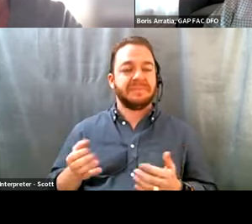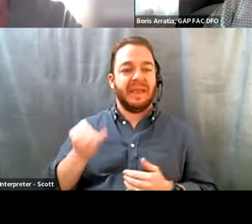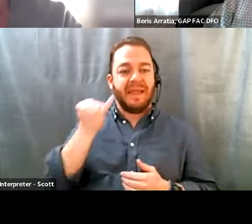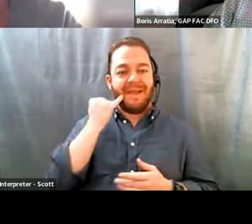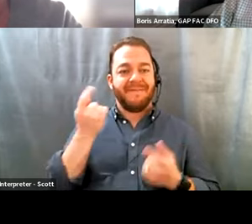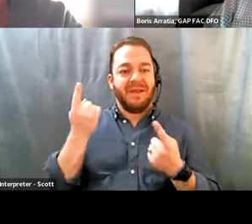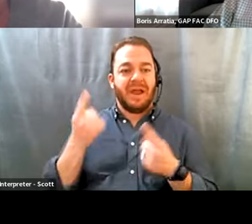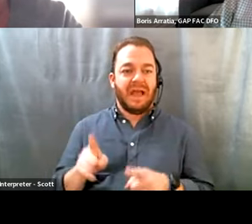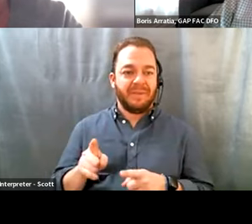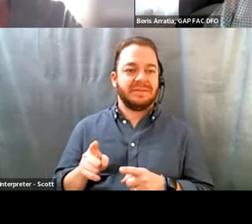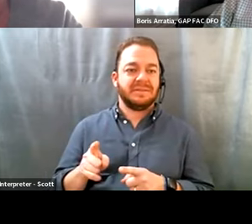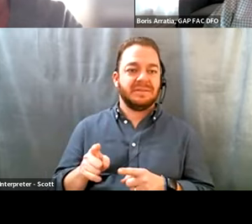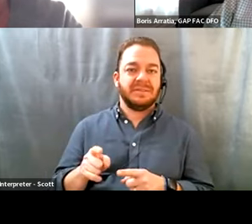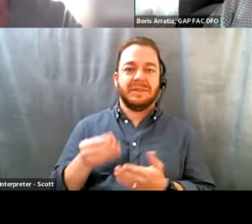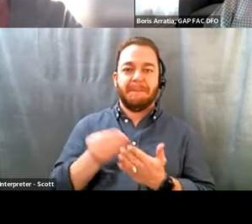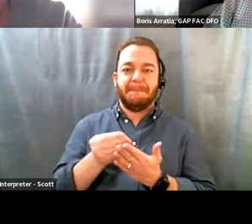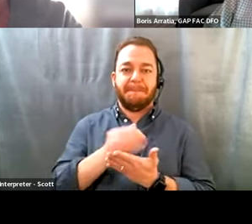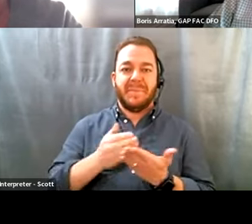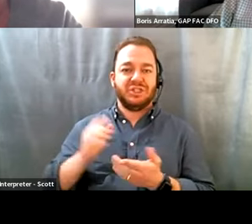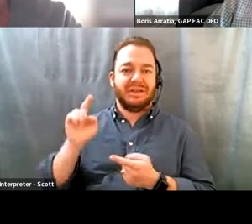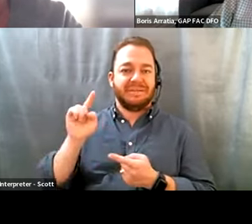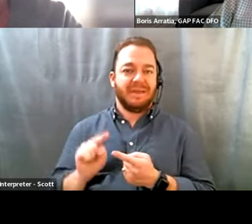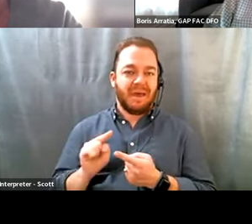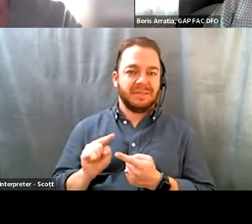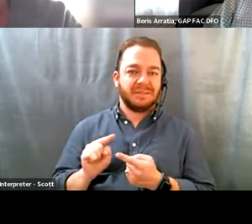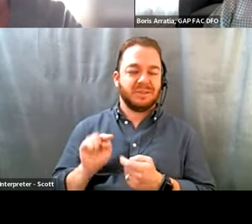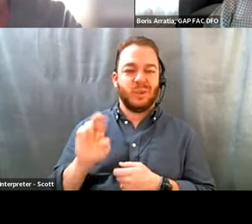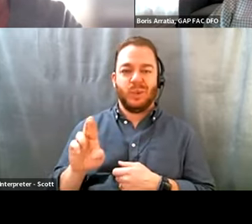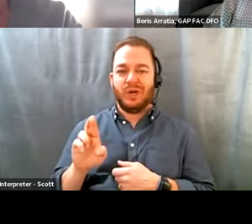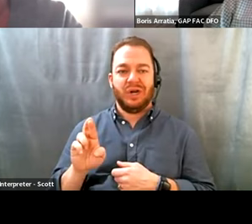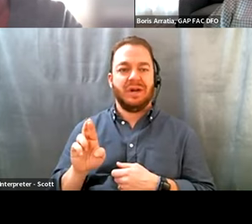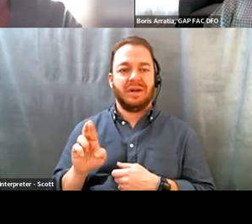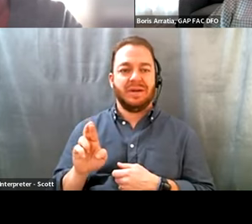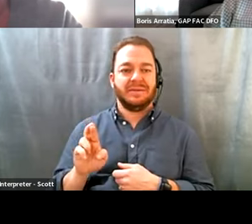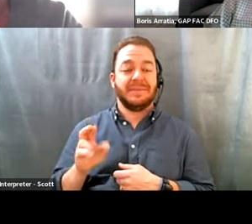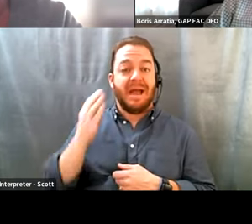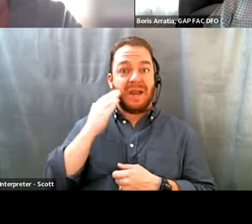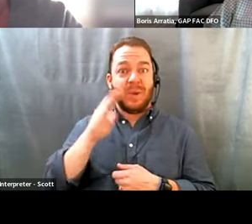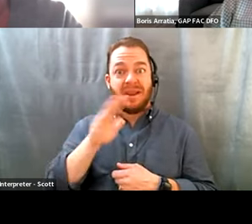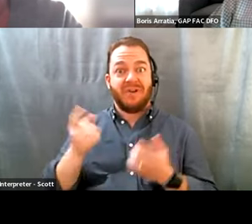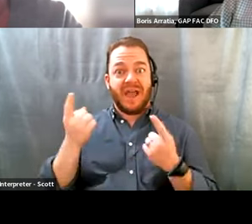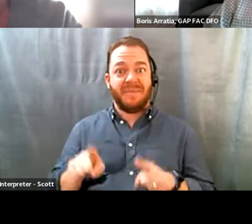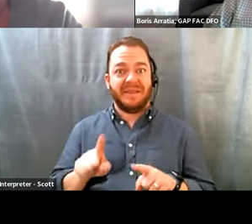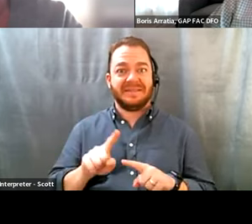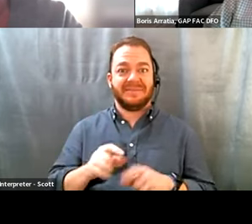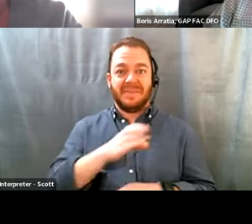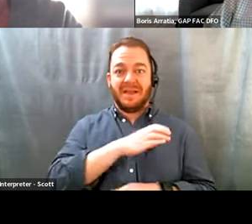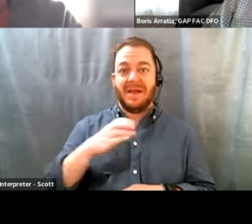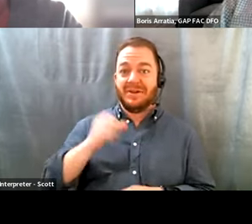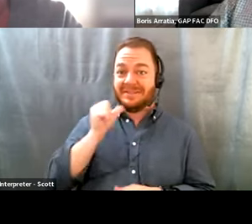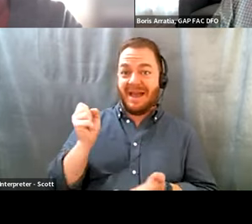to be budget cuts or suddenly the I know it never happens, but maybe Congress doesn't approve a